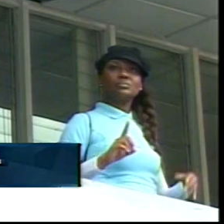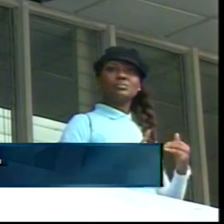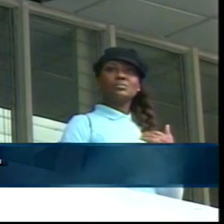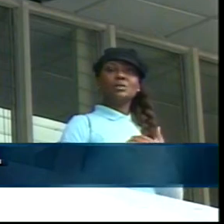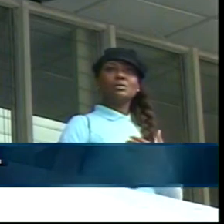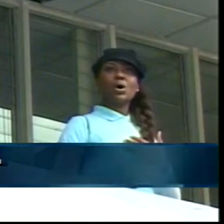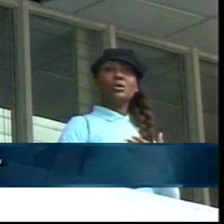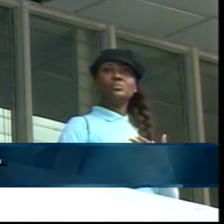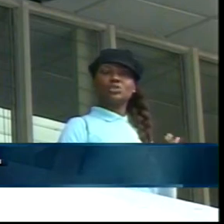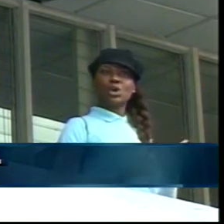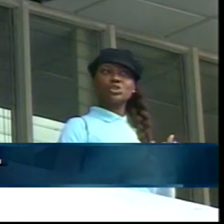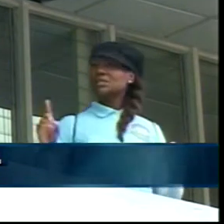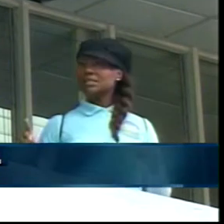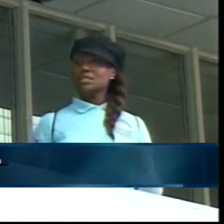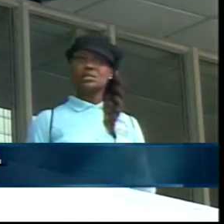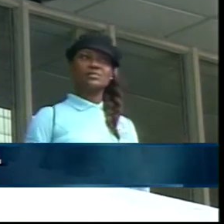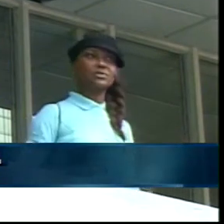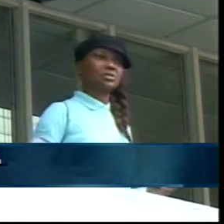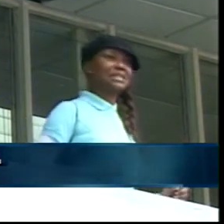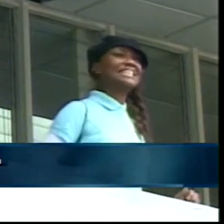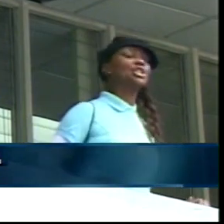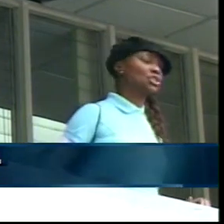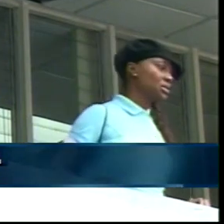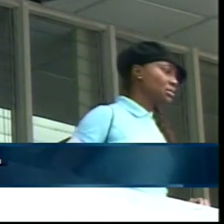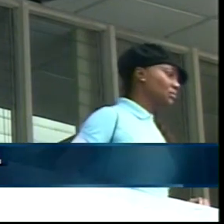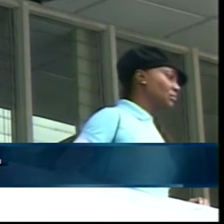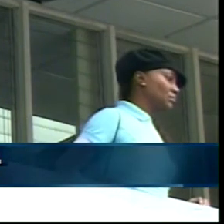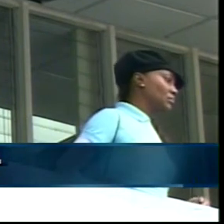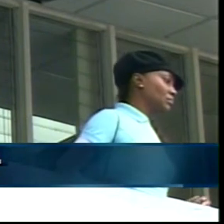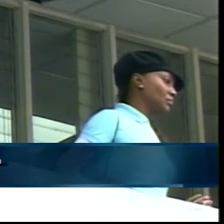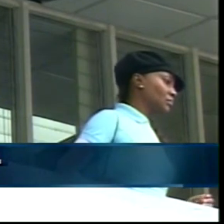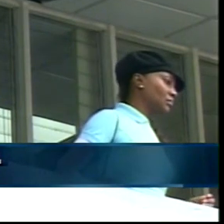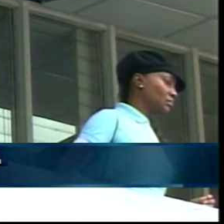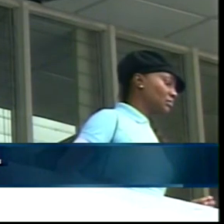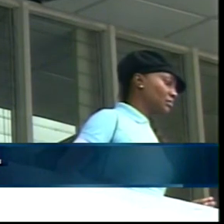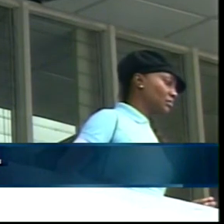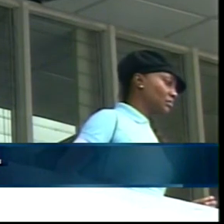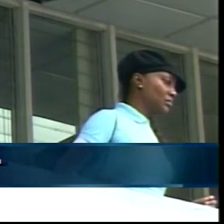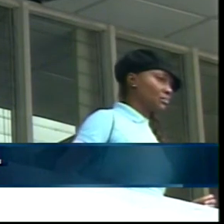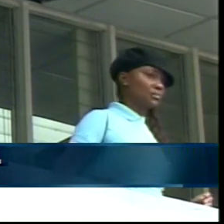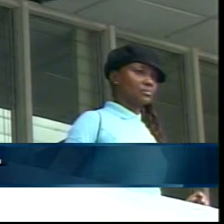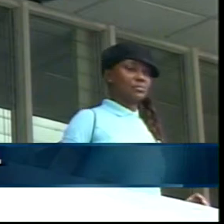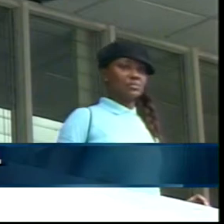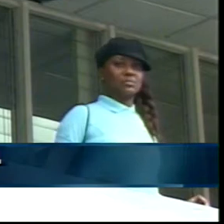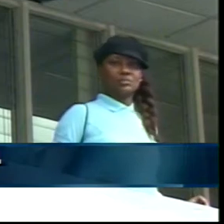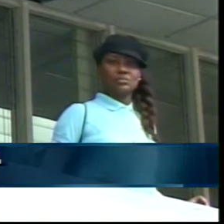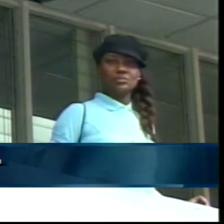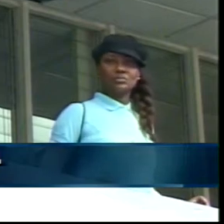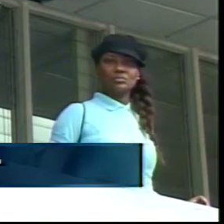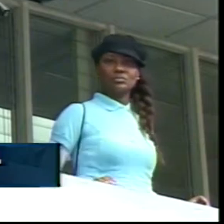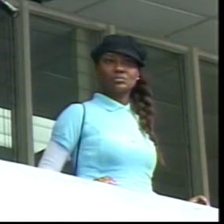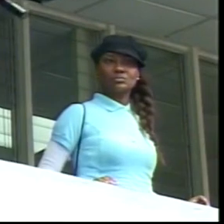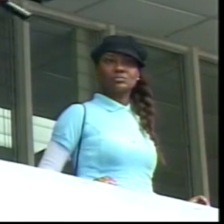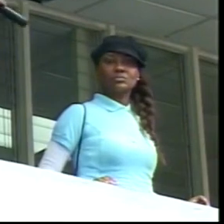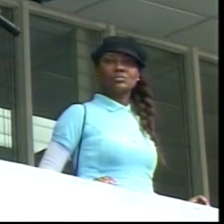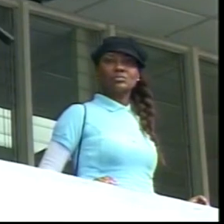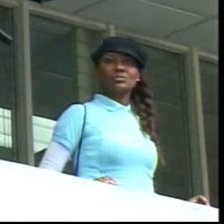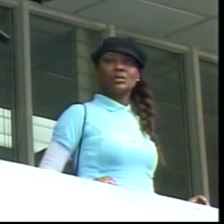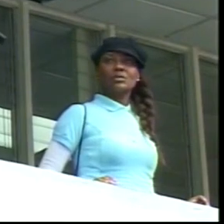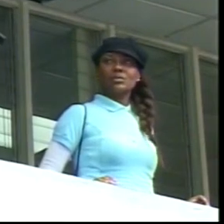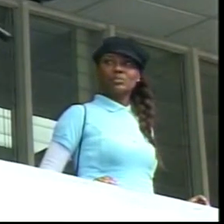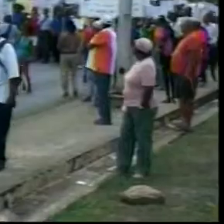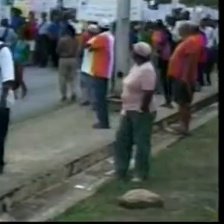councillors, shop stewards, and divisional leaders and division members to a meeting tomorrow at